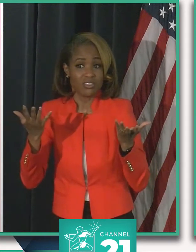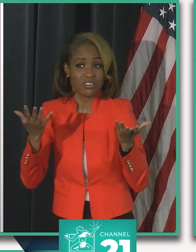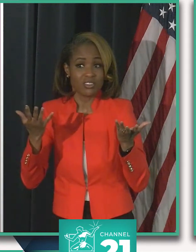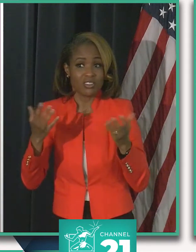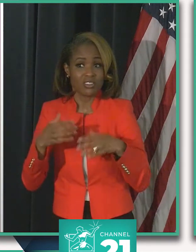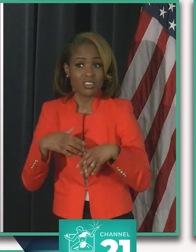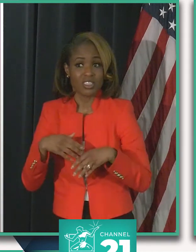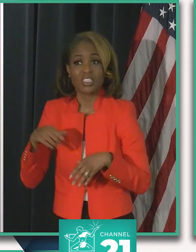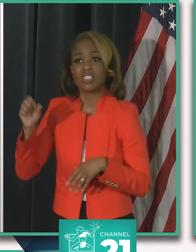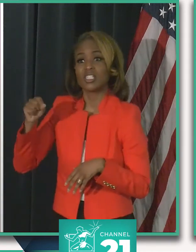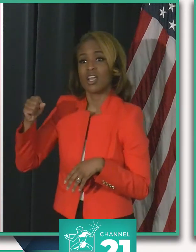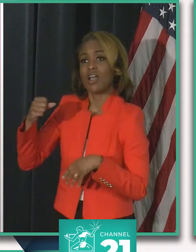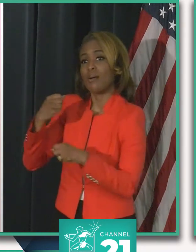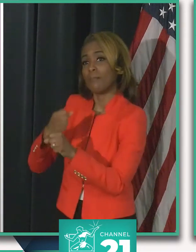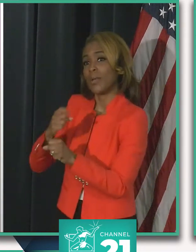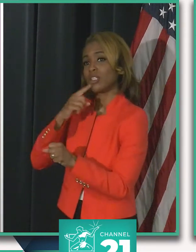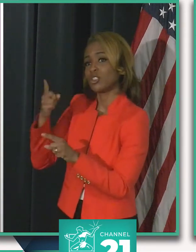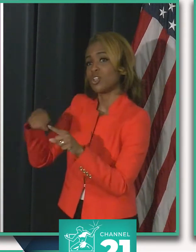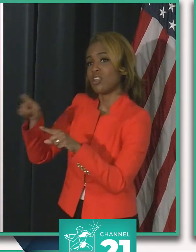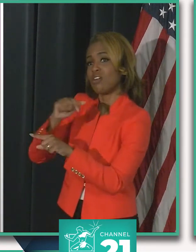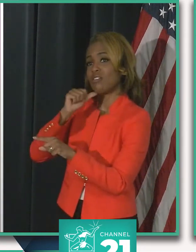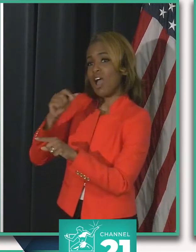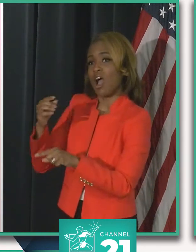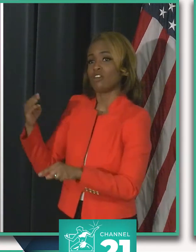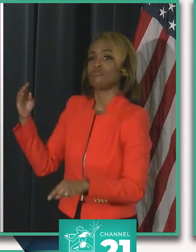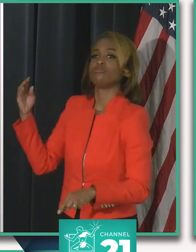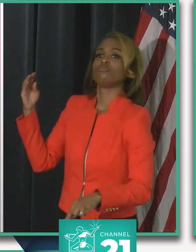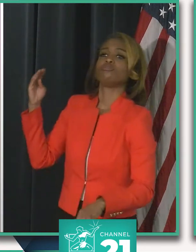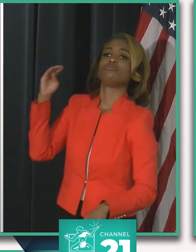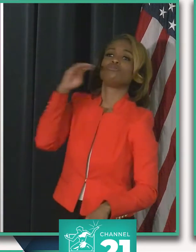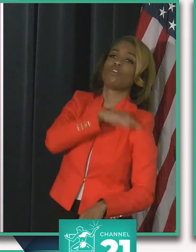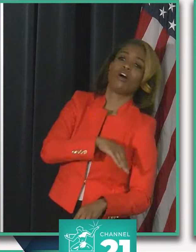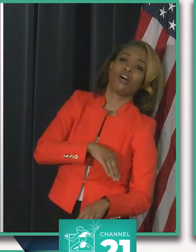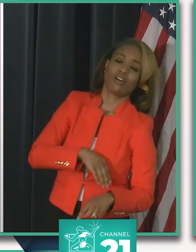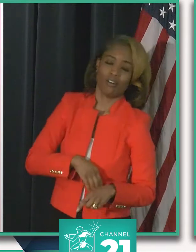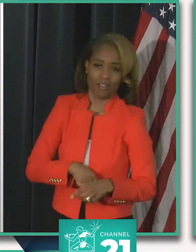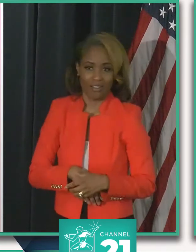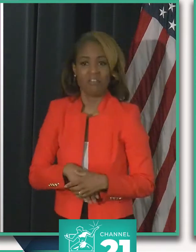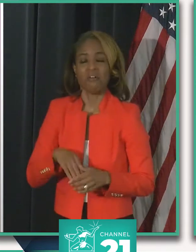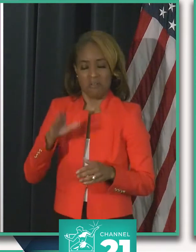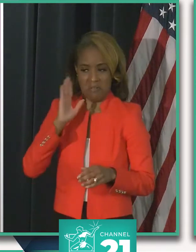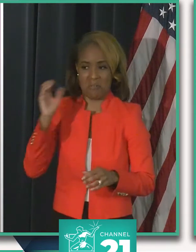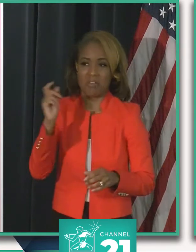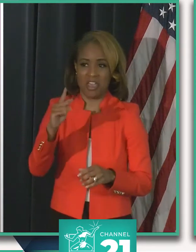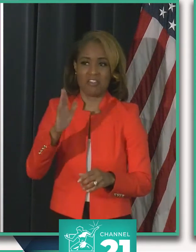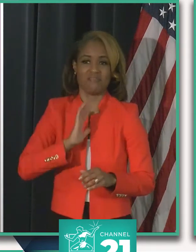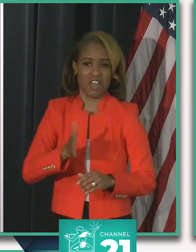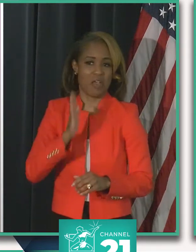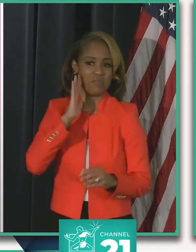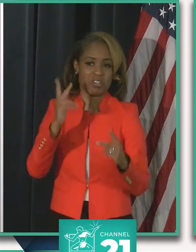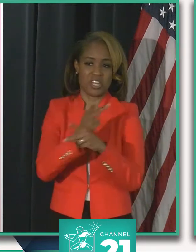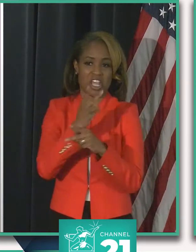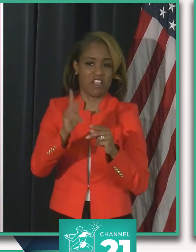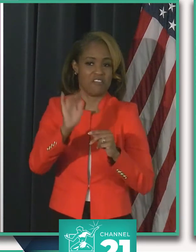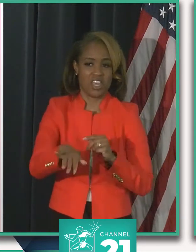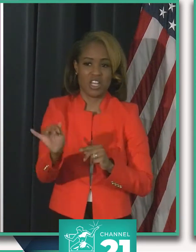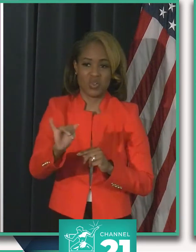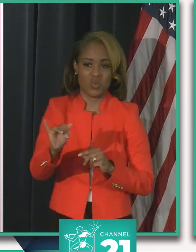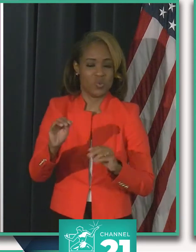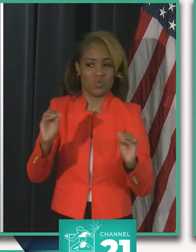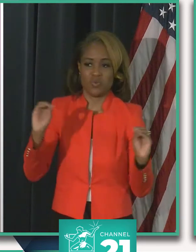Yeah, just make sure they're not really drunk. Oh, we'll take care of that as well. We'll take care of that. Anything